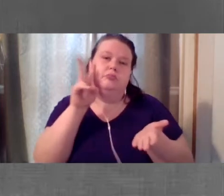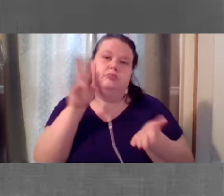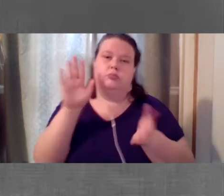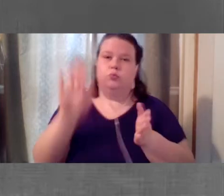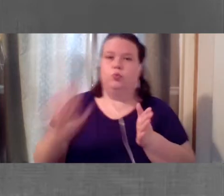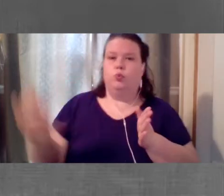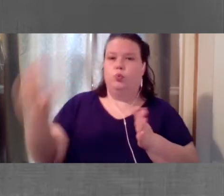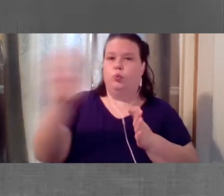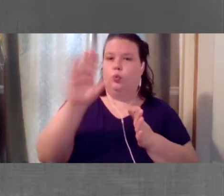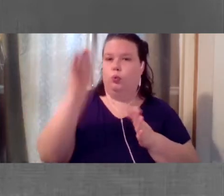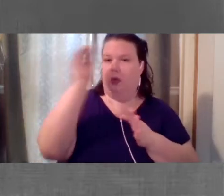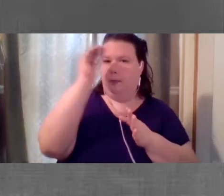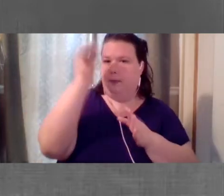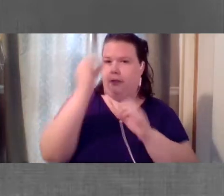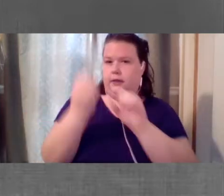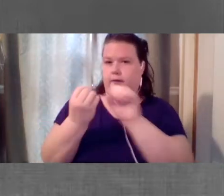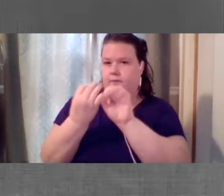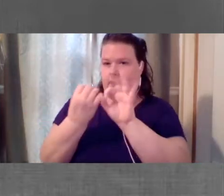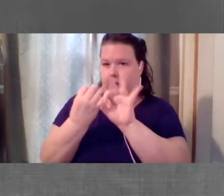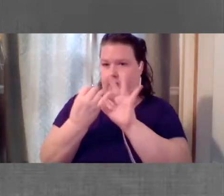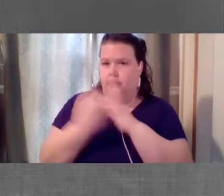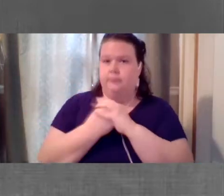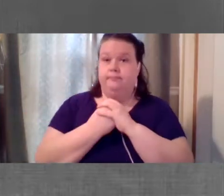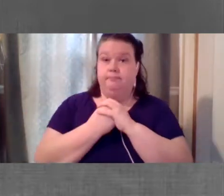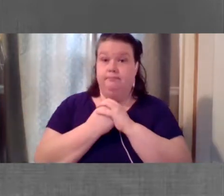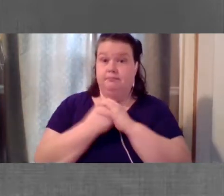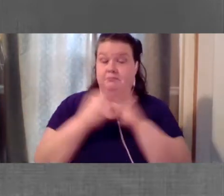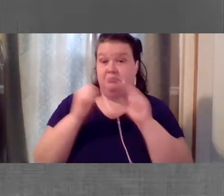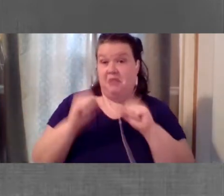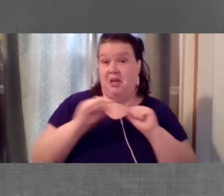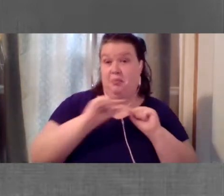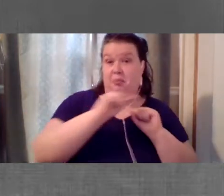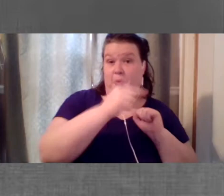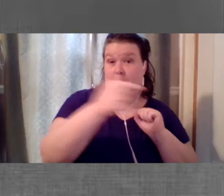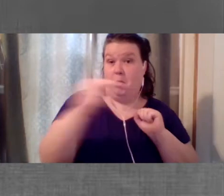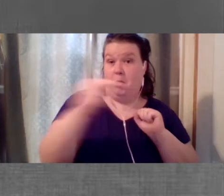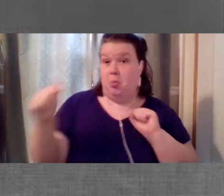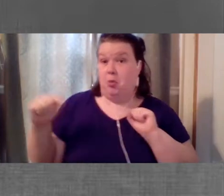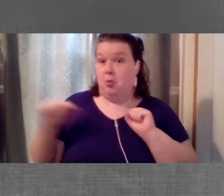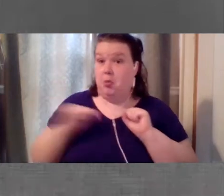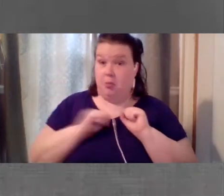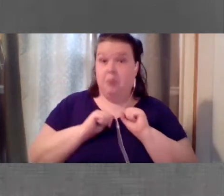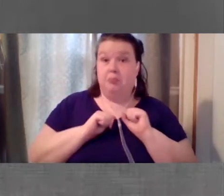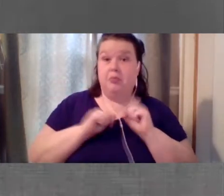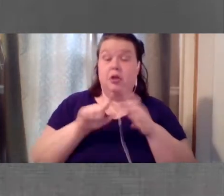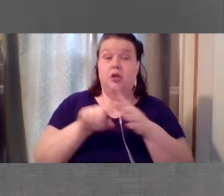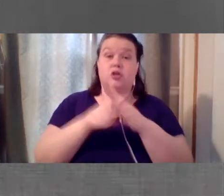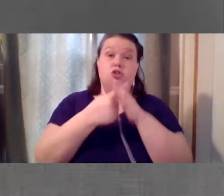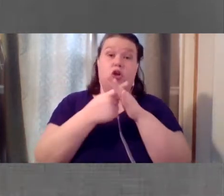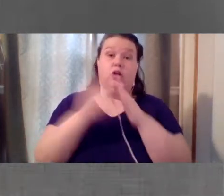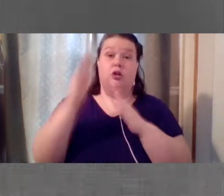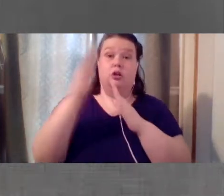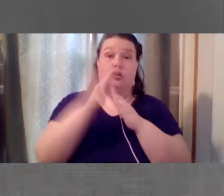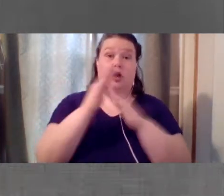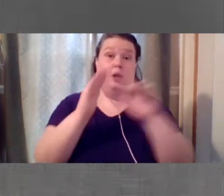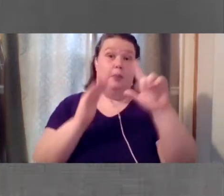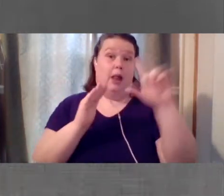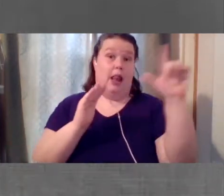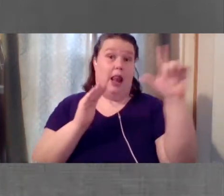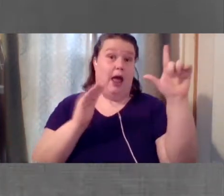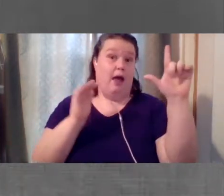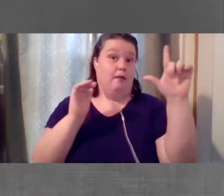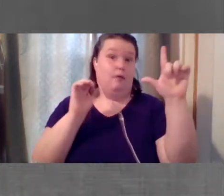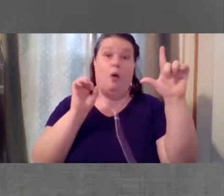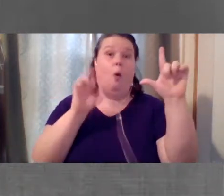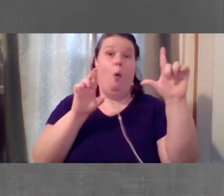So we can kind of go around the zoom room and I could start in the top left of my screen or, or you can